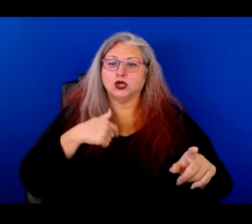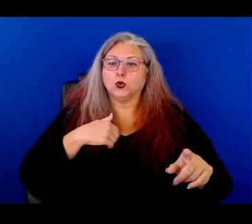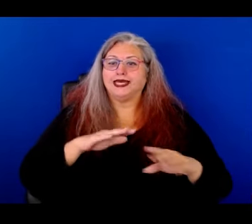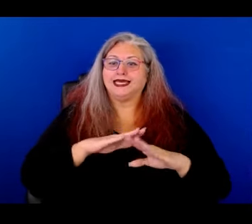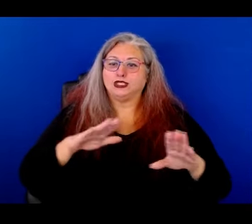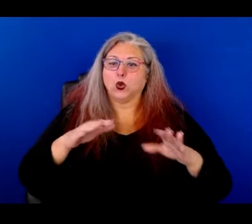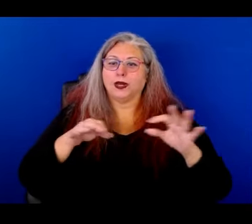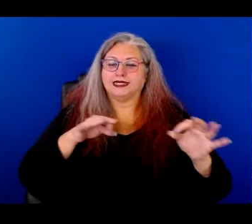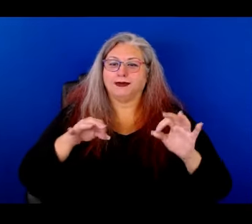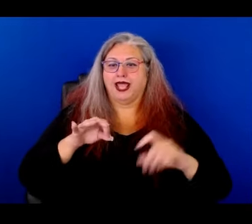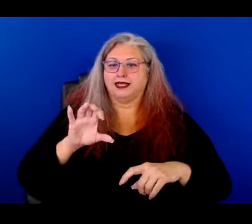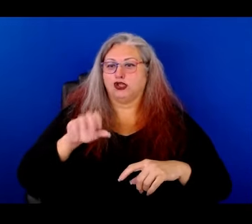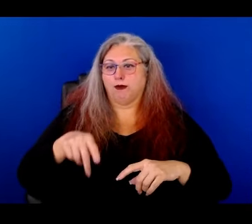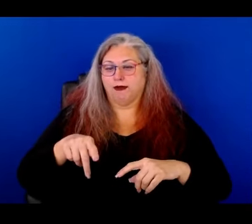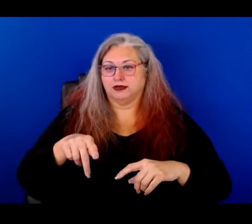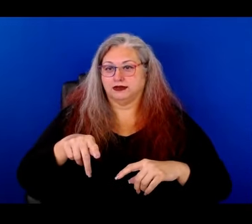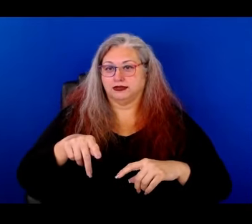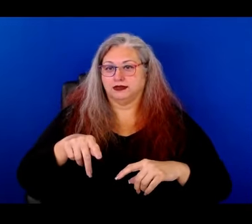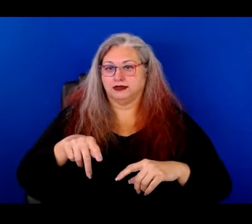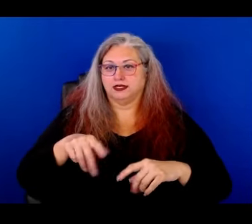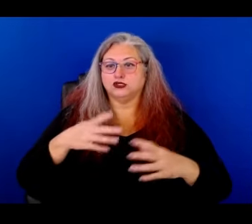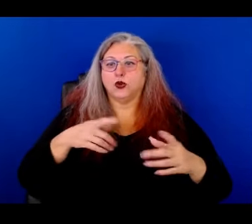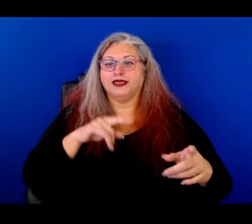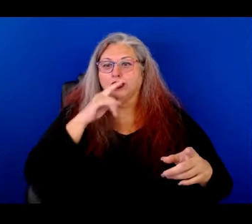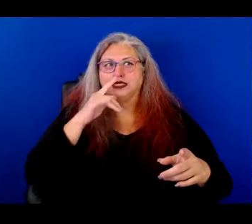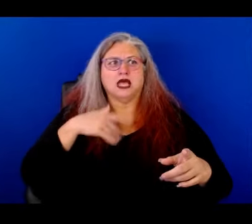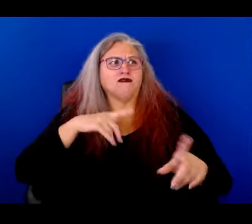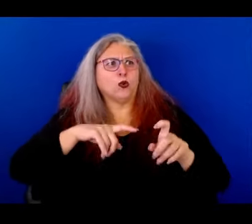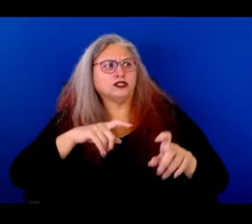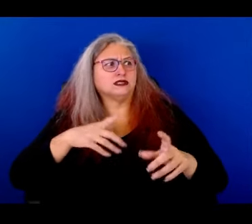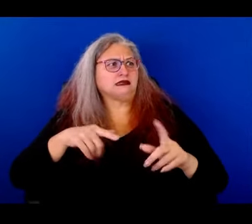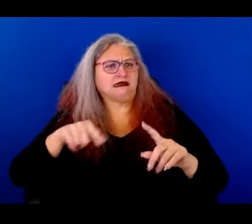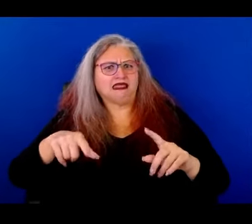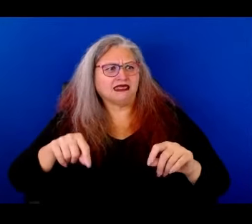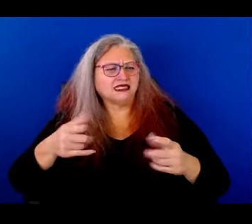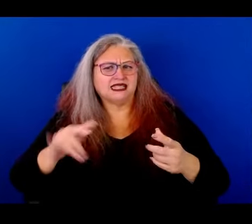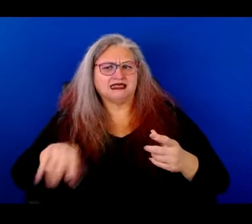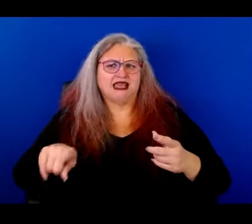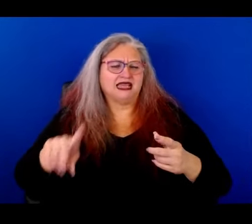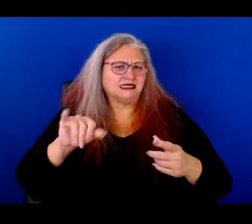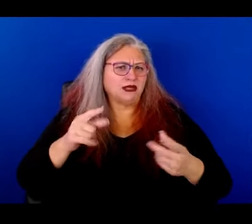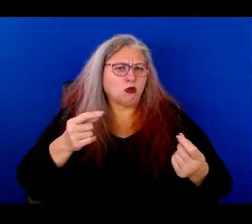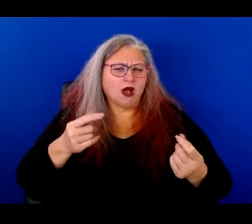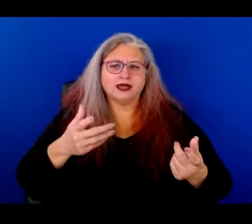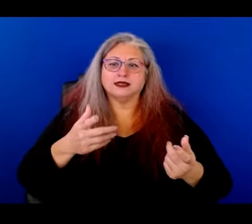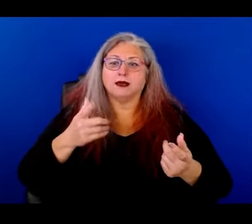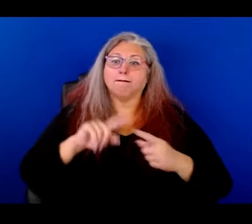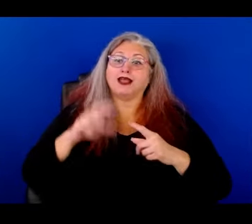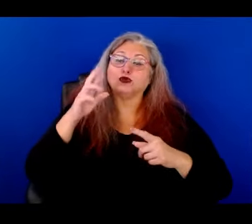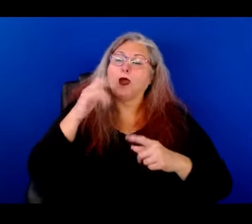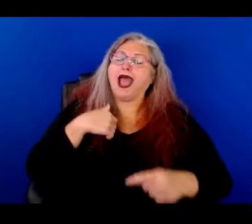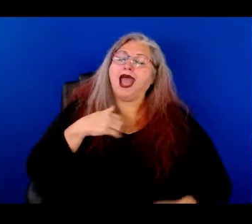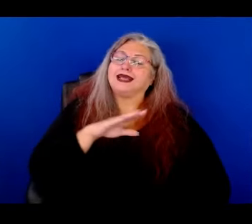don't explain the cerebral palsy. And so their kids have questions about this disability. And the reason I